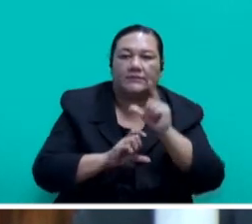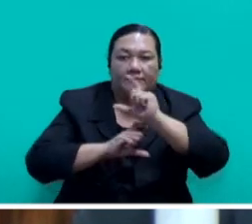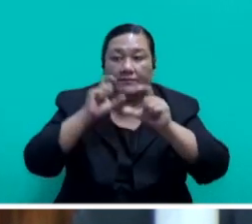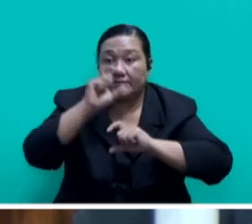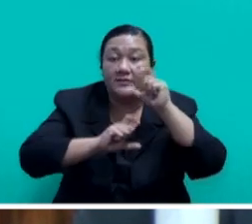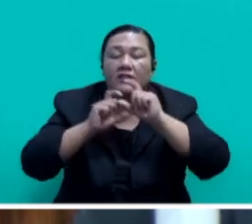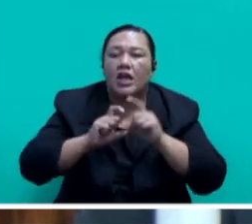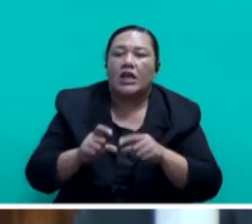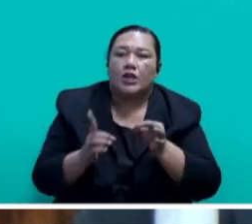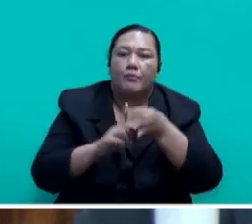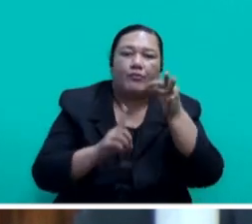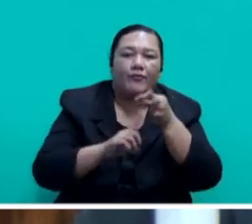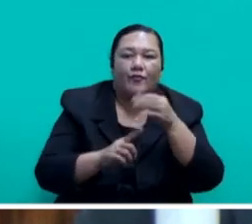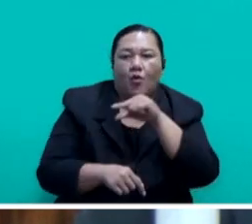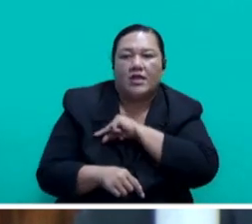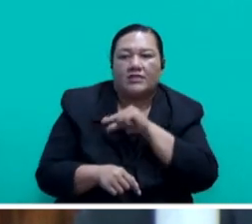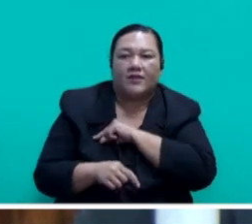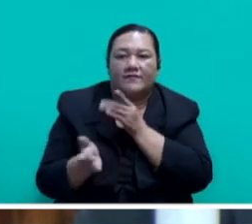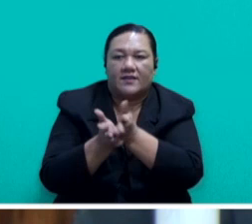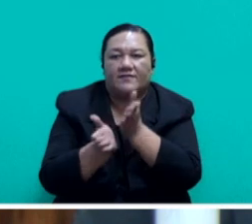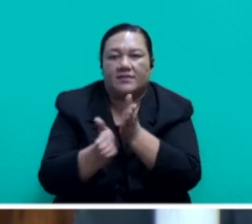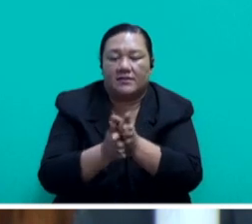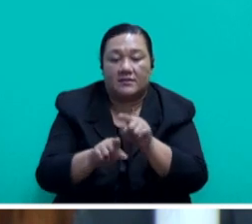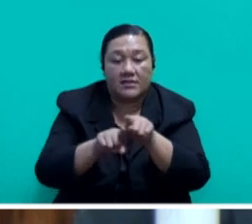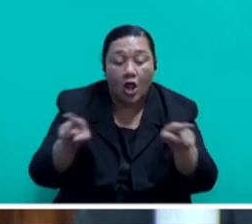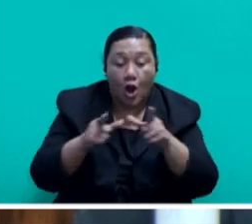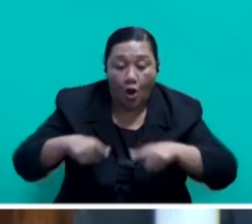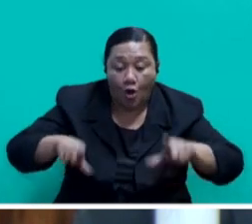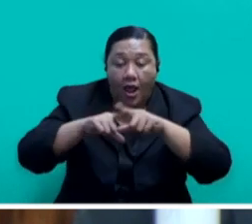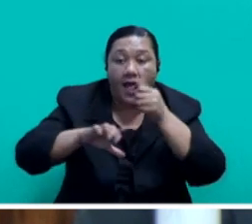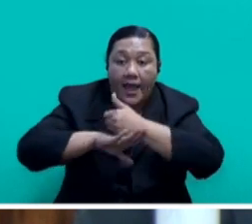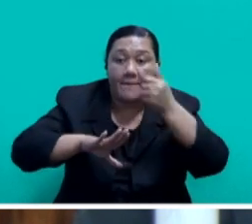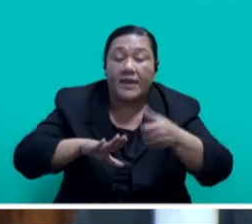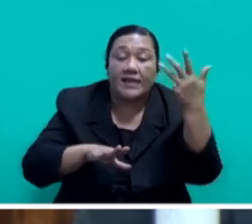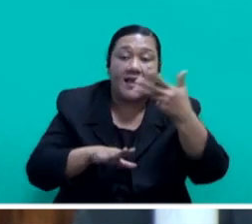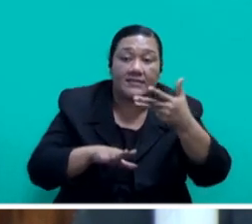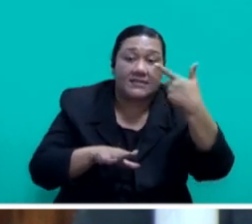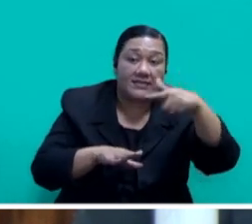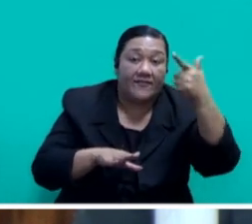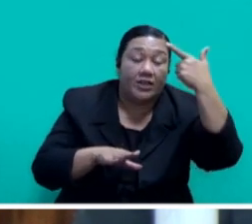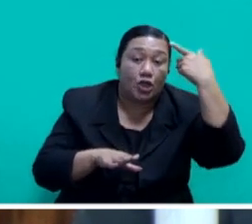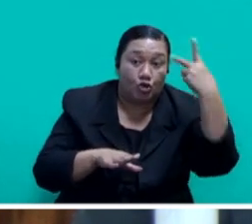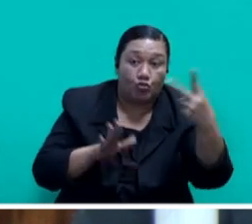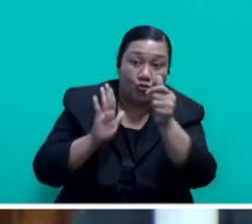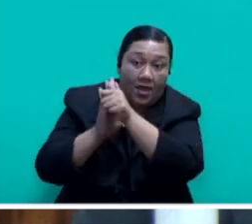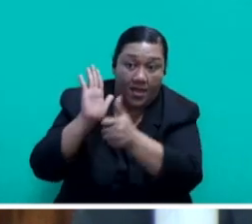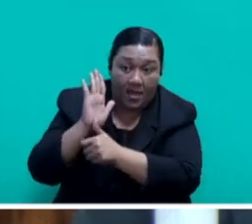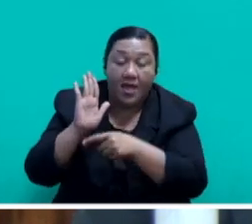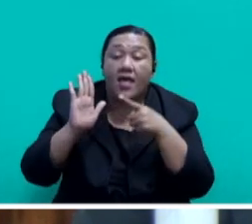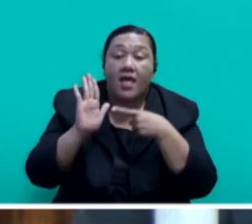the quality of services. As per the Local Government Act of 1972, Section